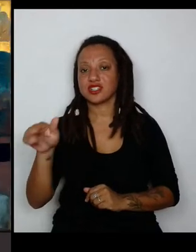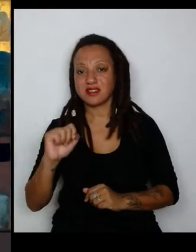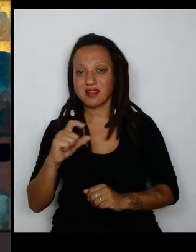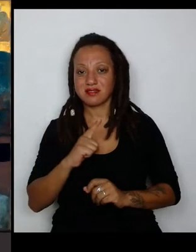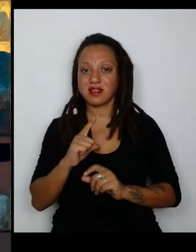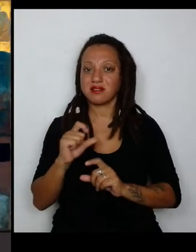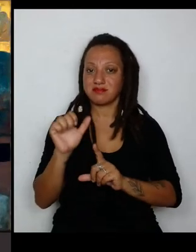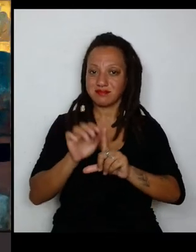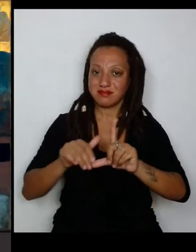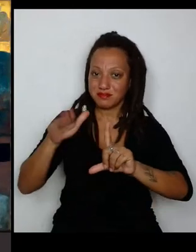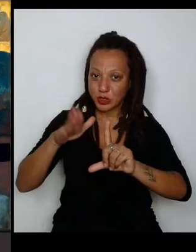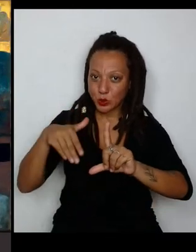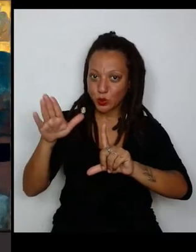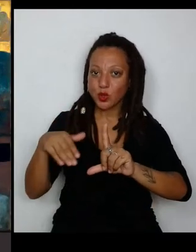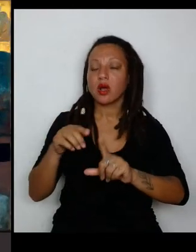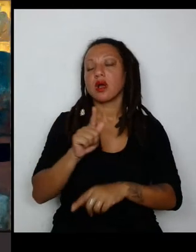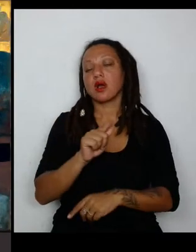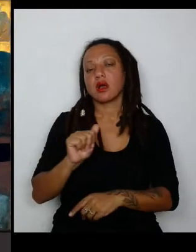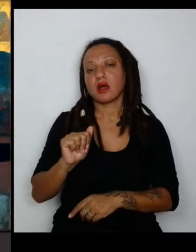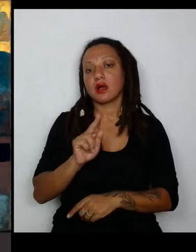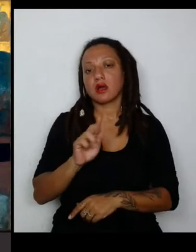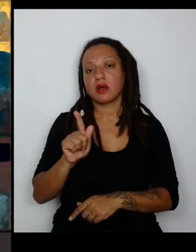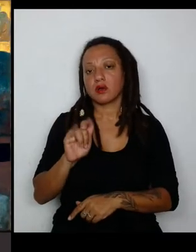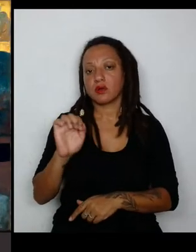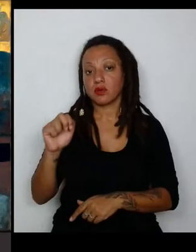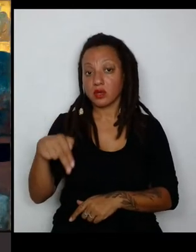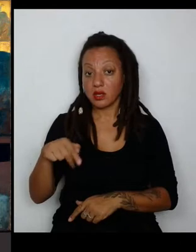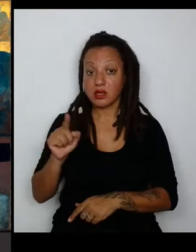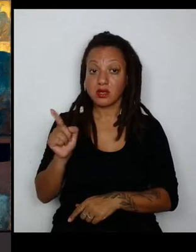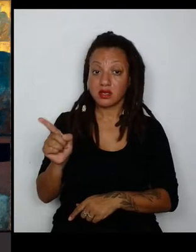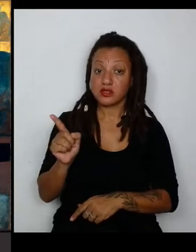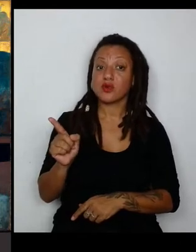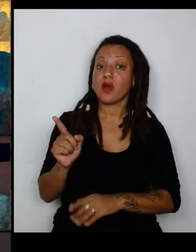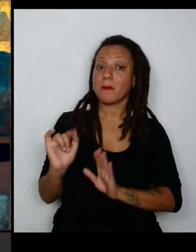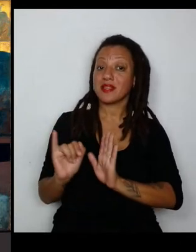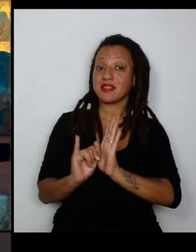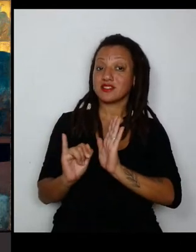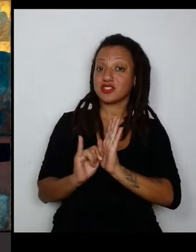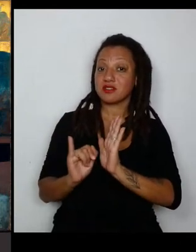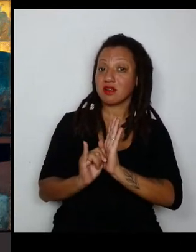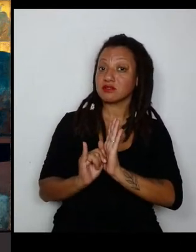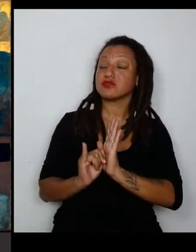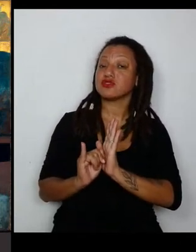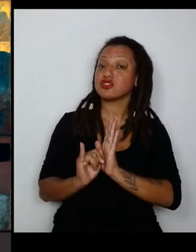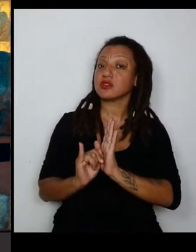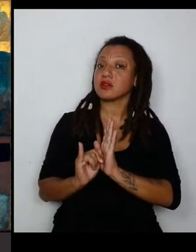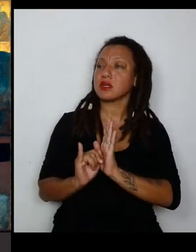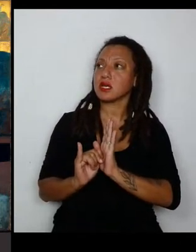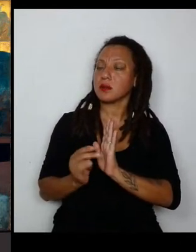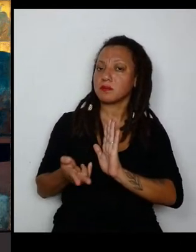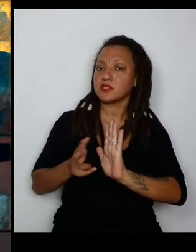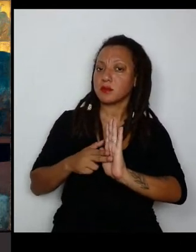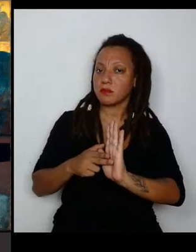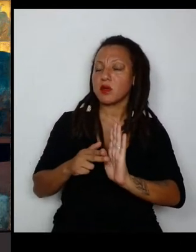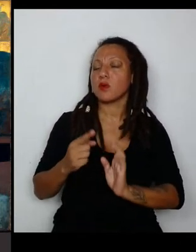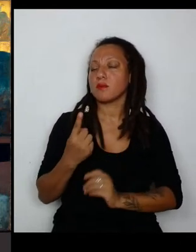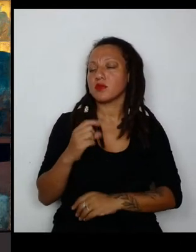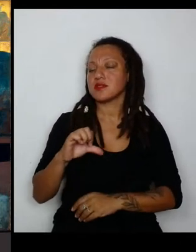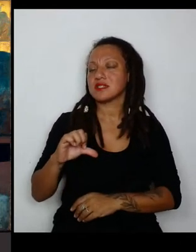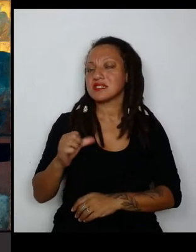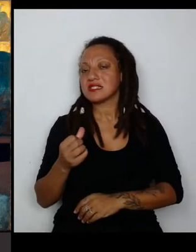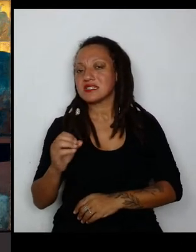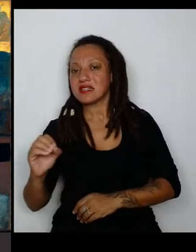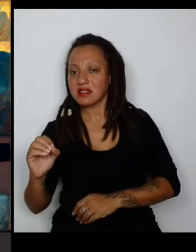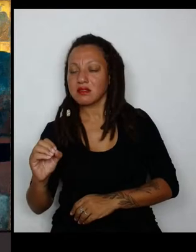identity that was only recognized in tahiti and oceania in the 1960s and designates gay men who sometimes dress like women and have sex with other